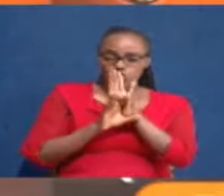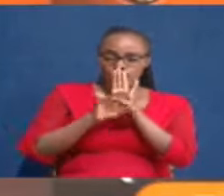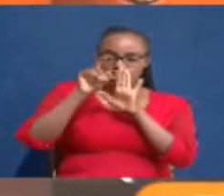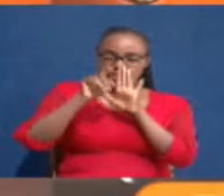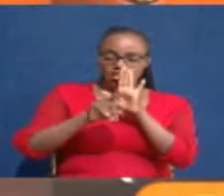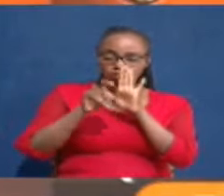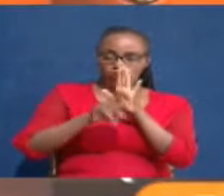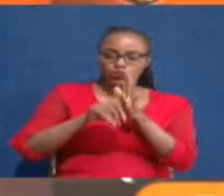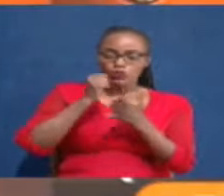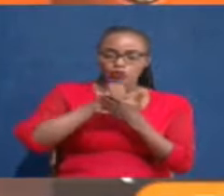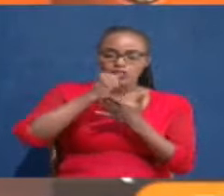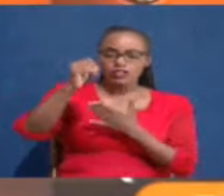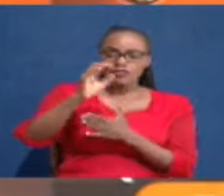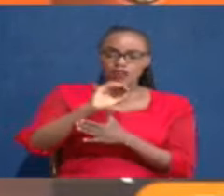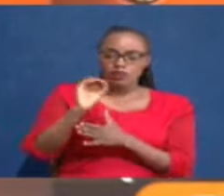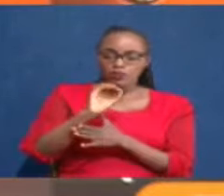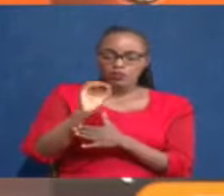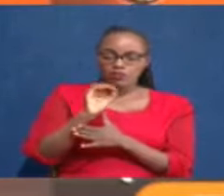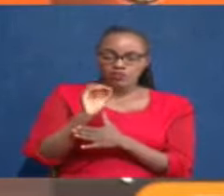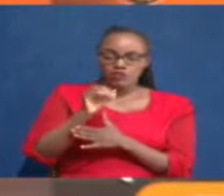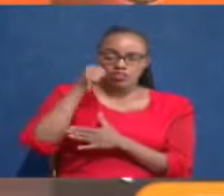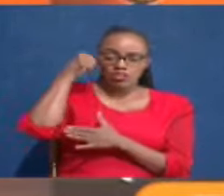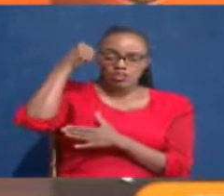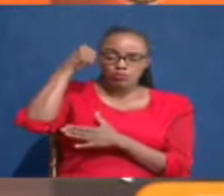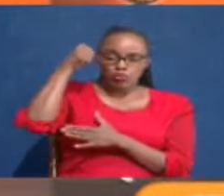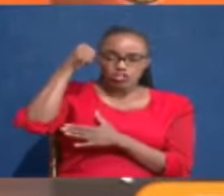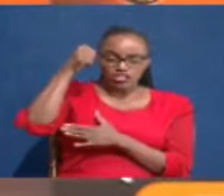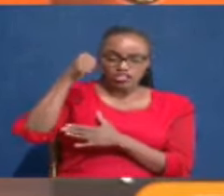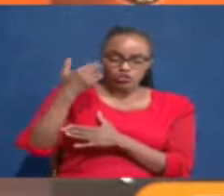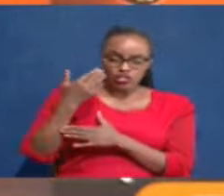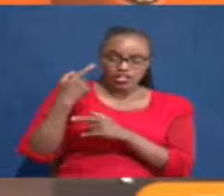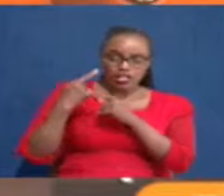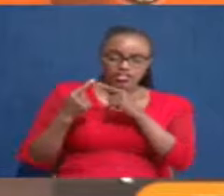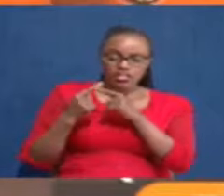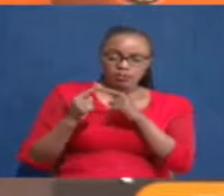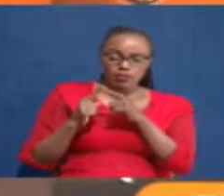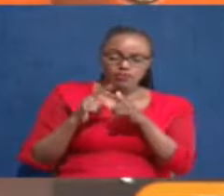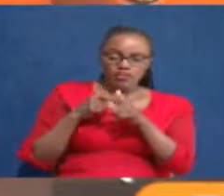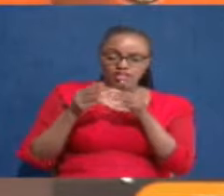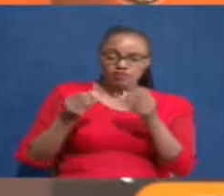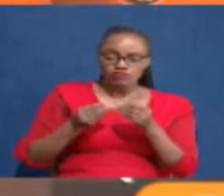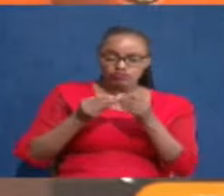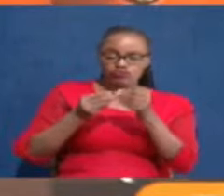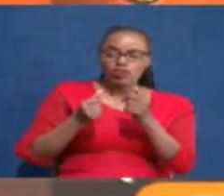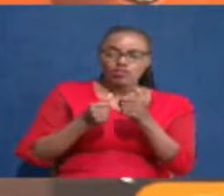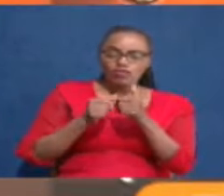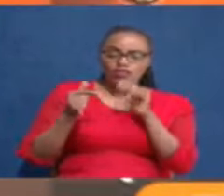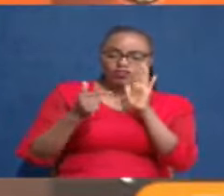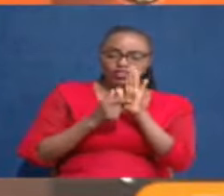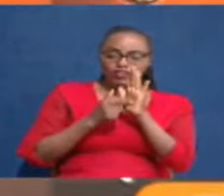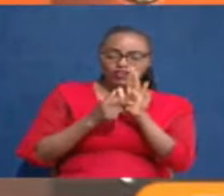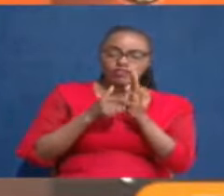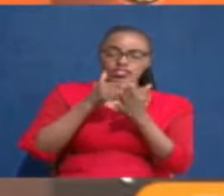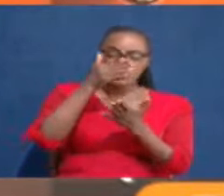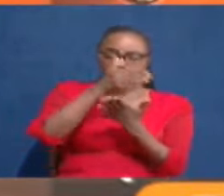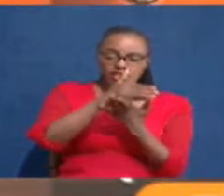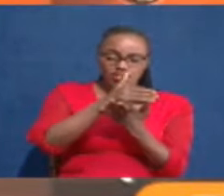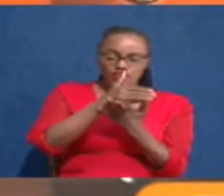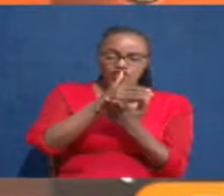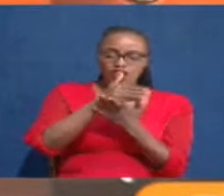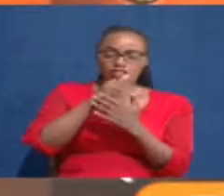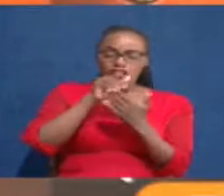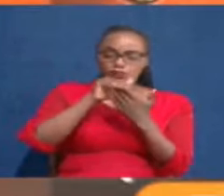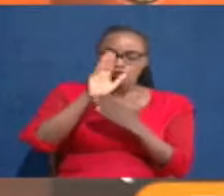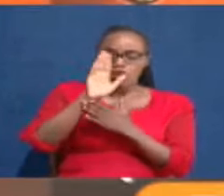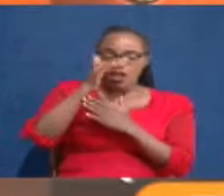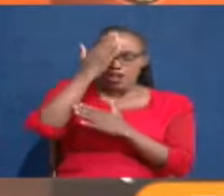not be suspended for the sake of political expediency. The intervention of this court is therefore justified, more so